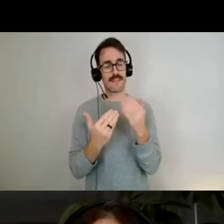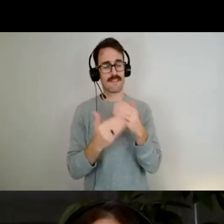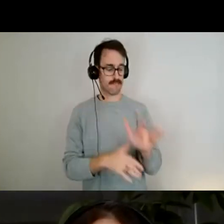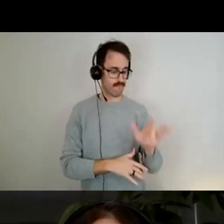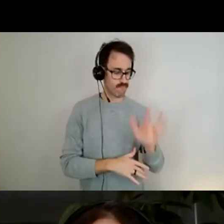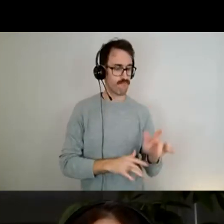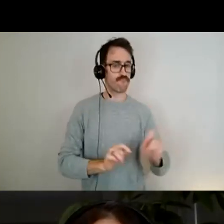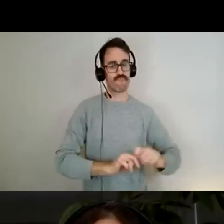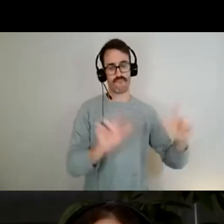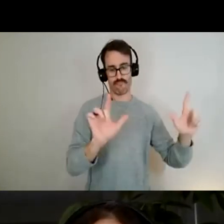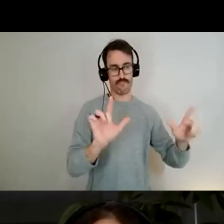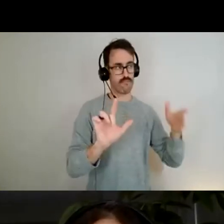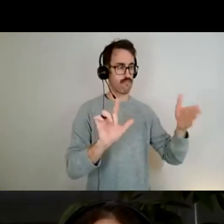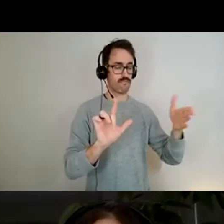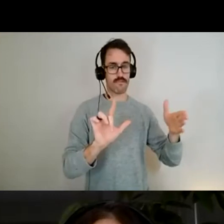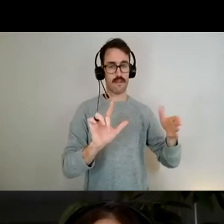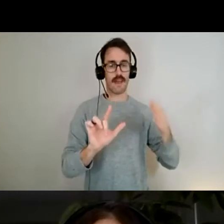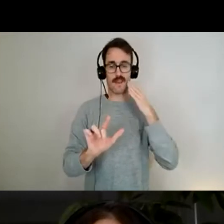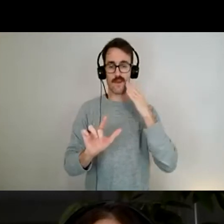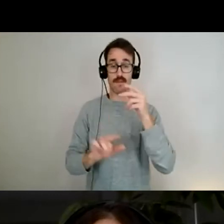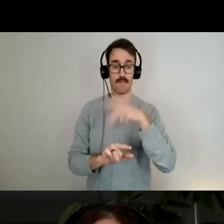to find it, because the